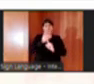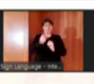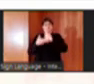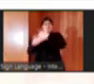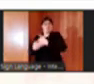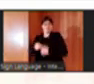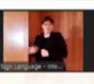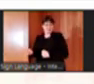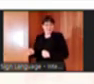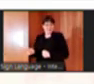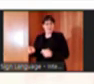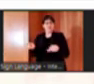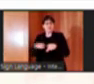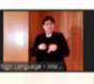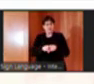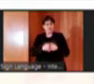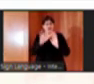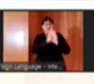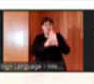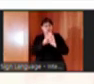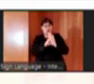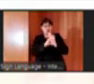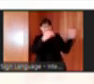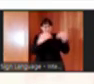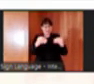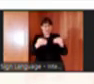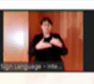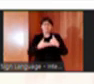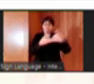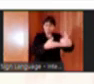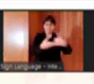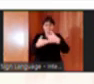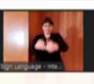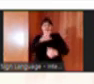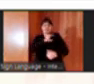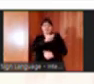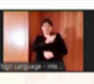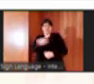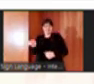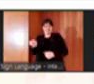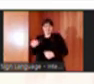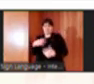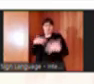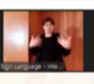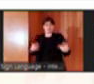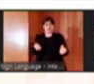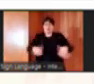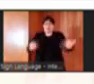Banks and insurance companies are providing relief to many of their clients who are in